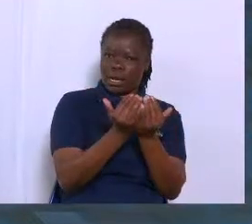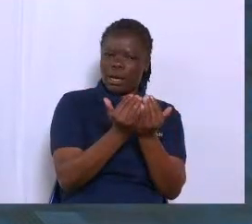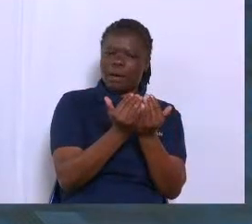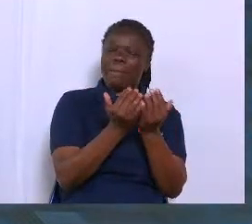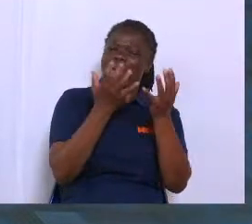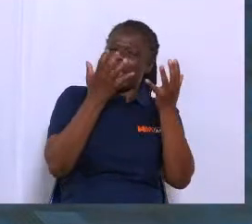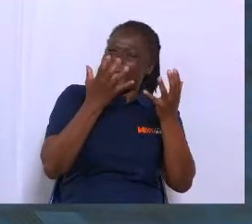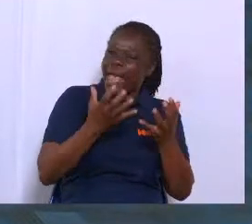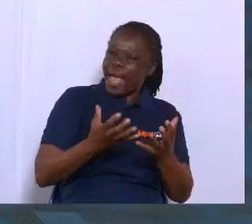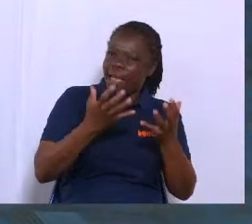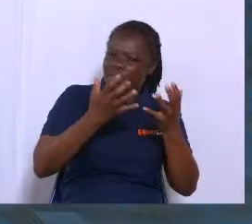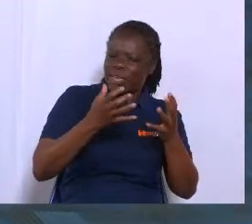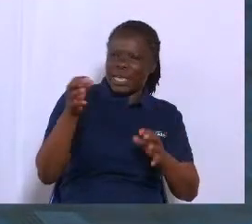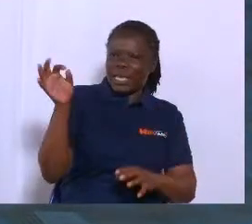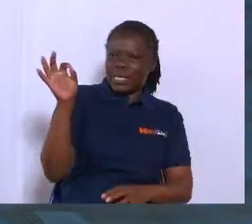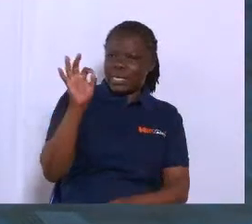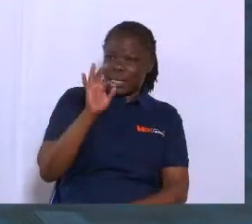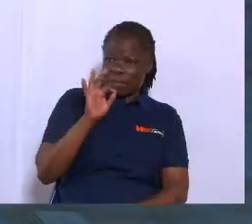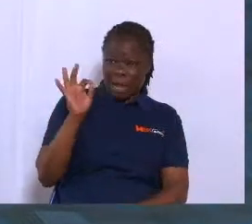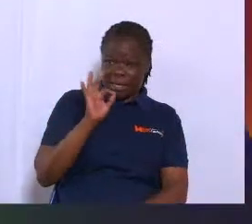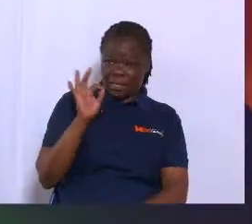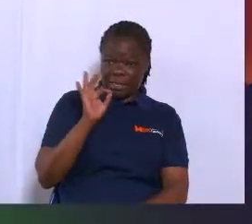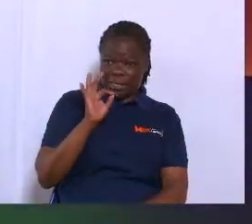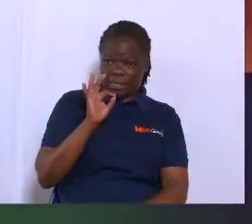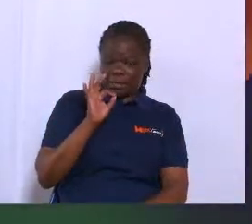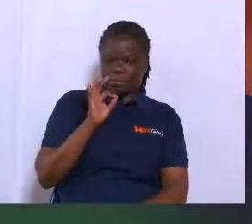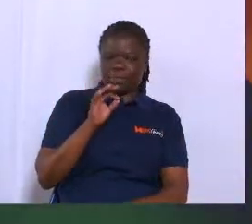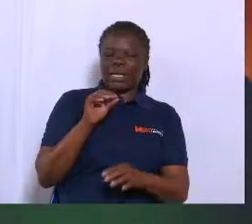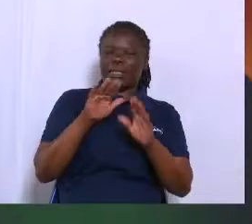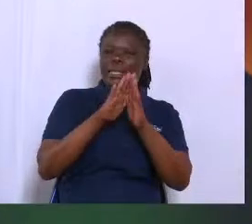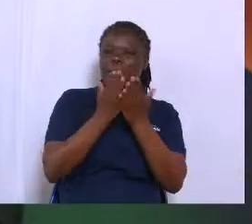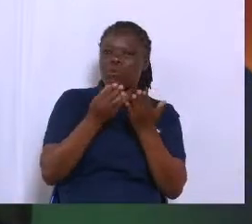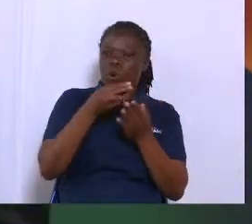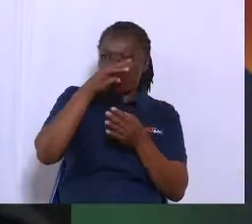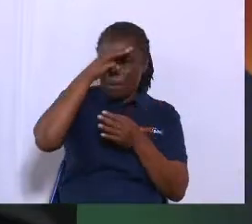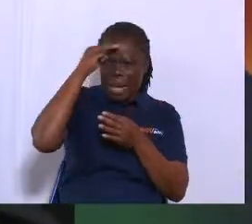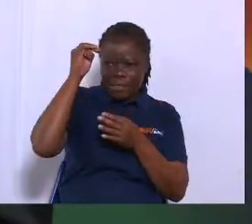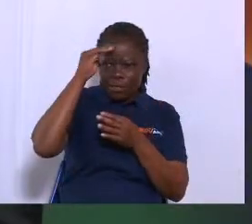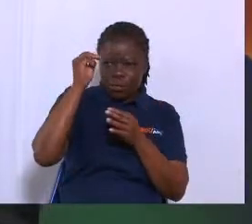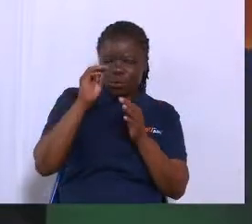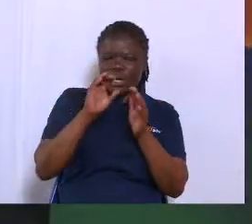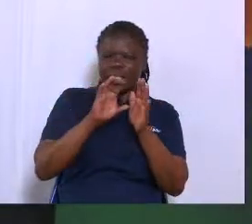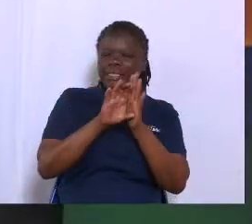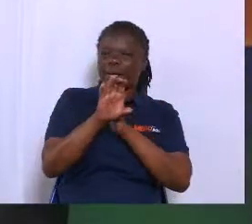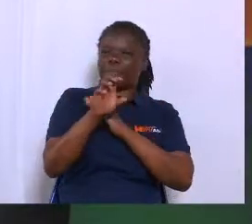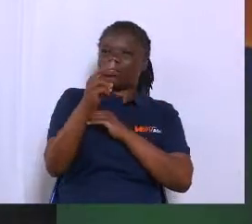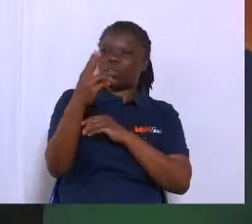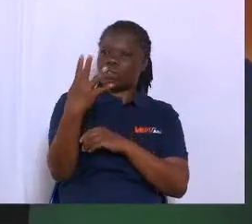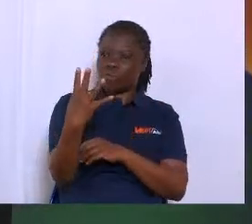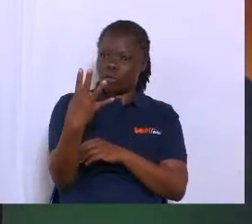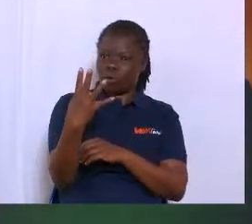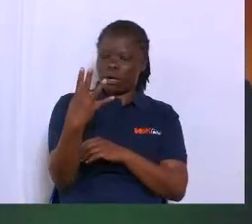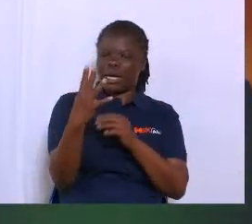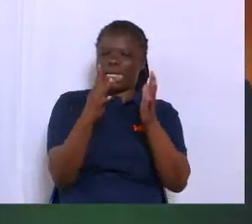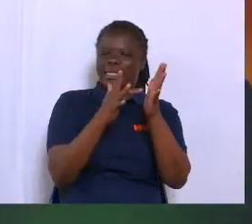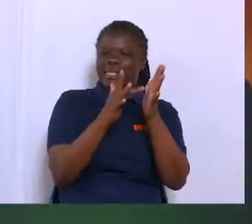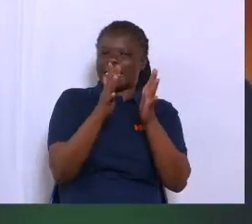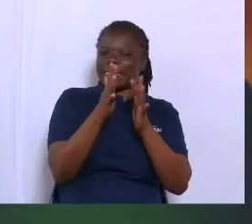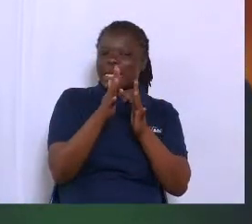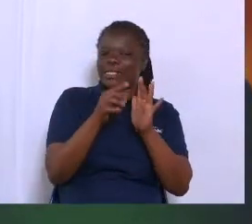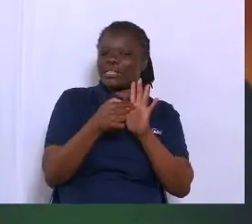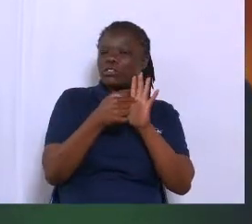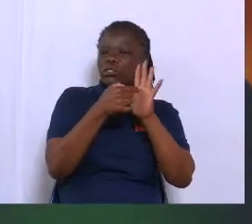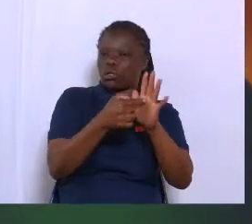overwhelming surprise? In Matthew chapter 24, Jesus outlines the